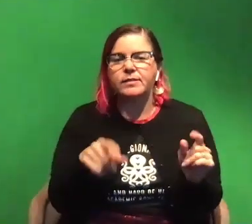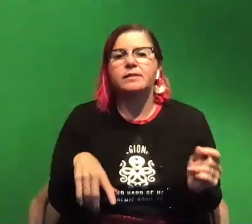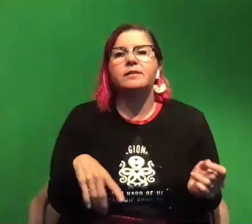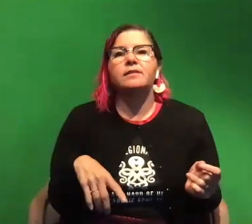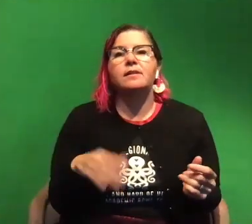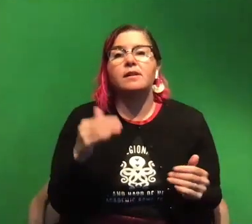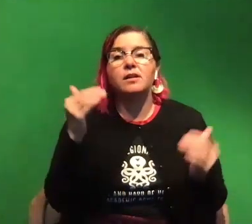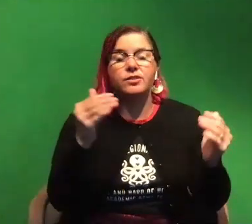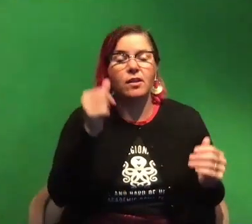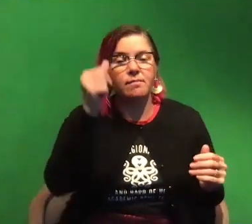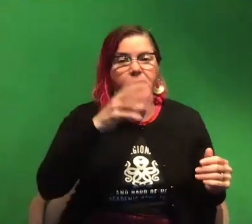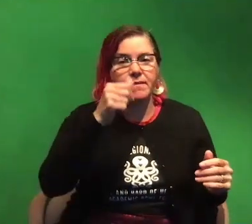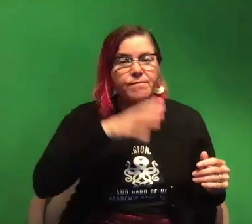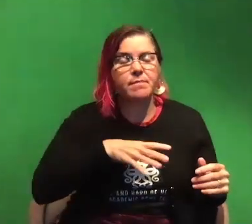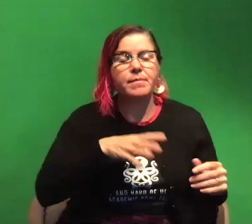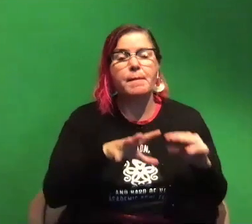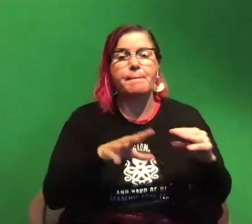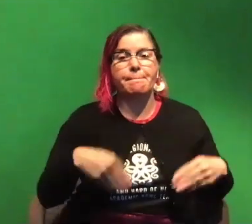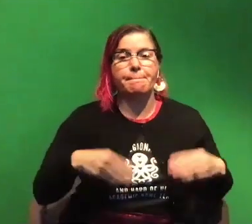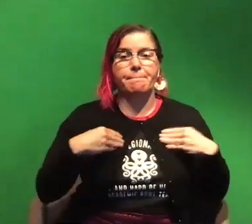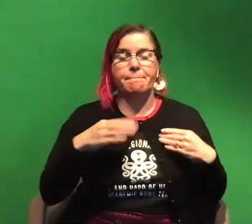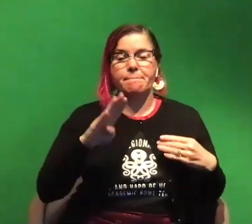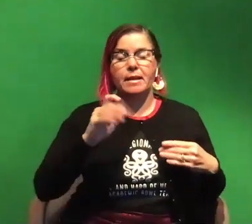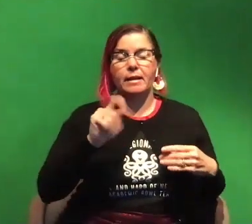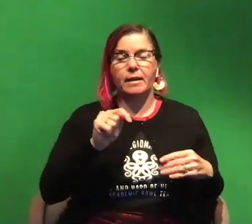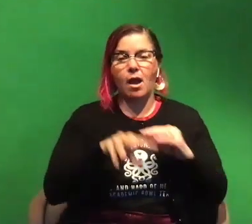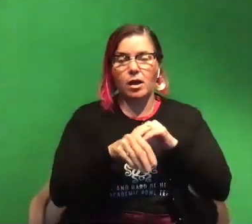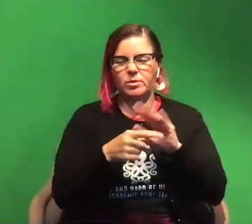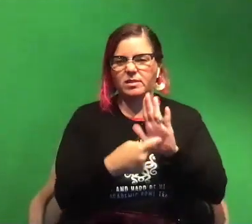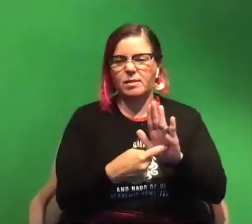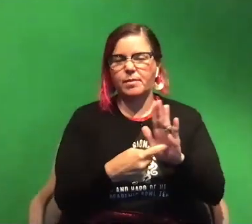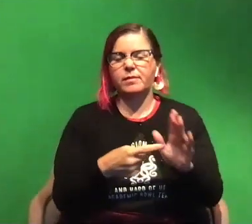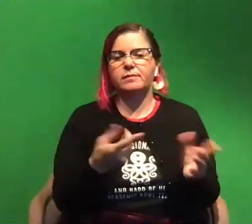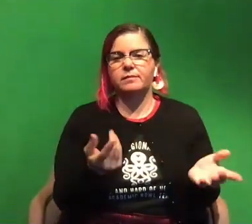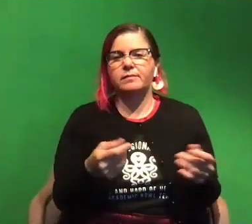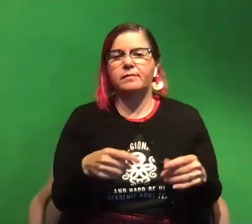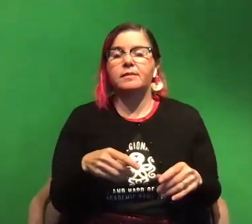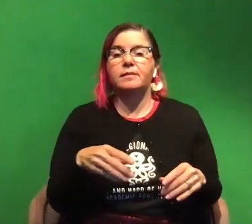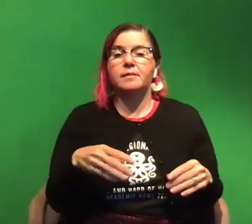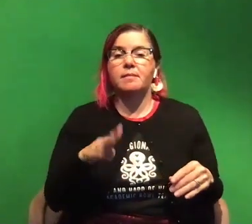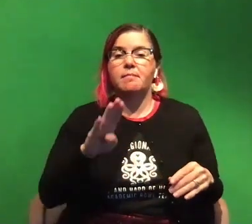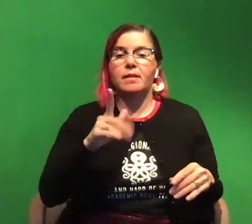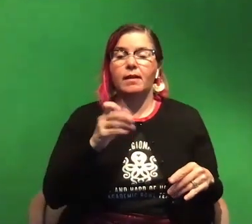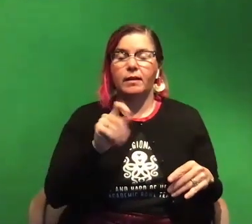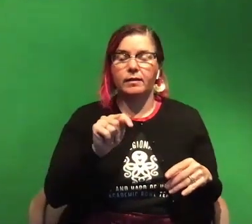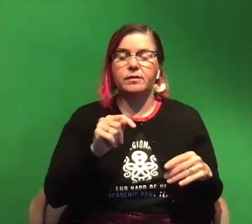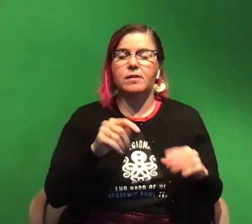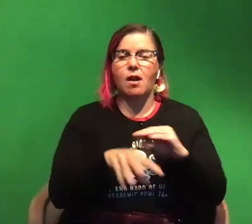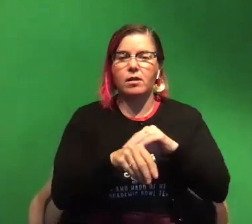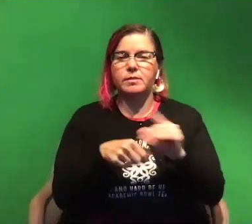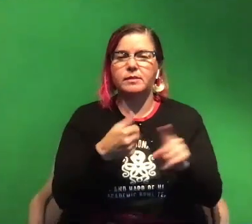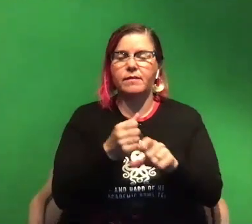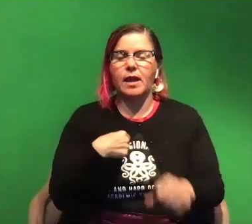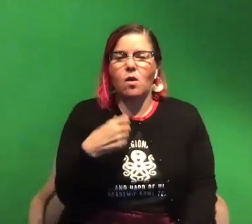adult males and females. Blanket octopus, for instance, you know, also blanket octopus can you know, hold on